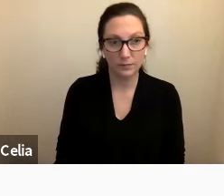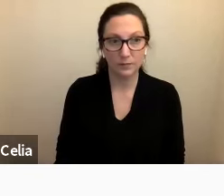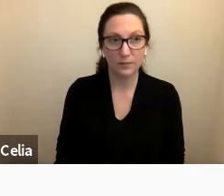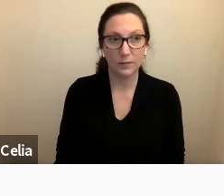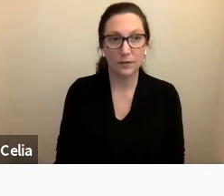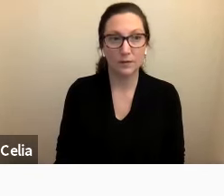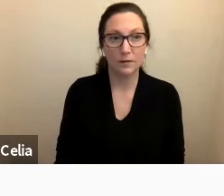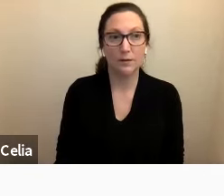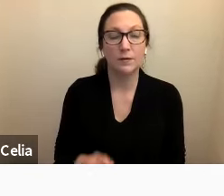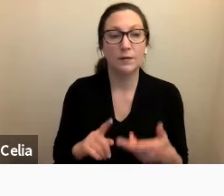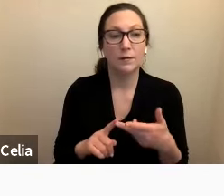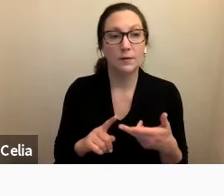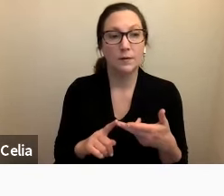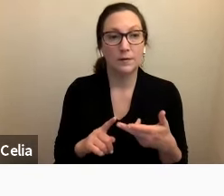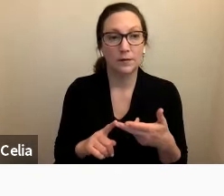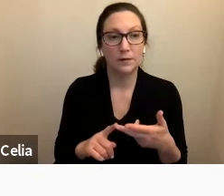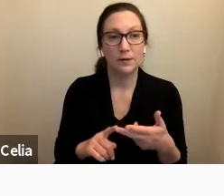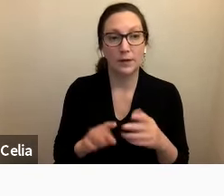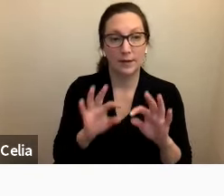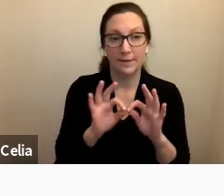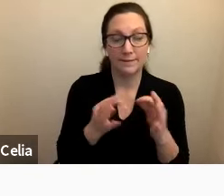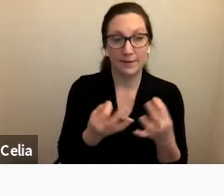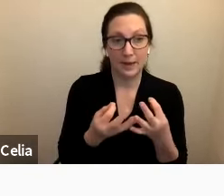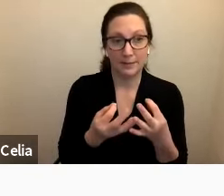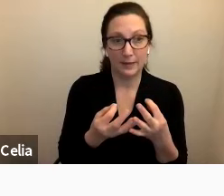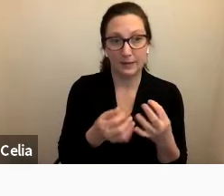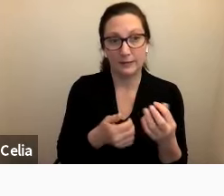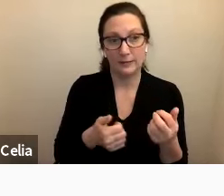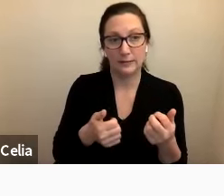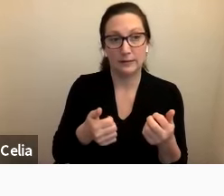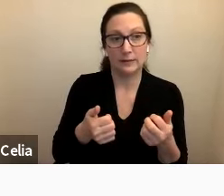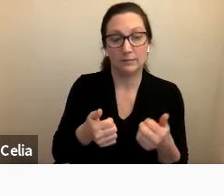The third indicator is families headed by a single parent.